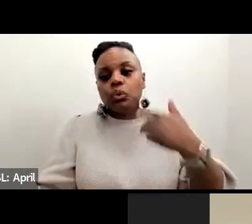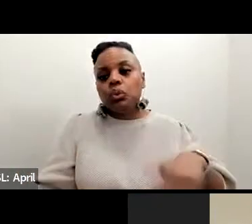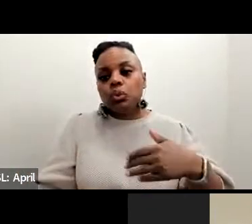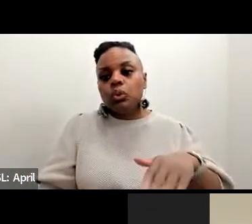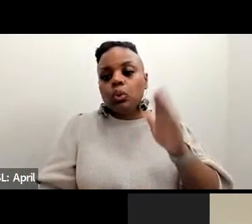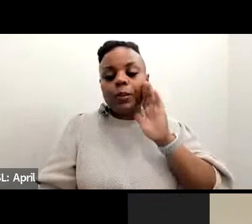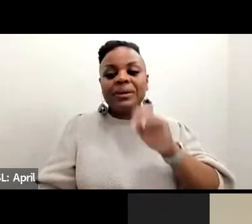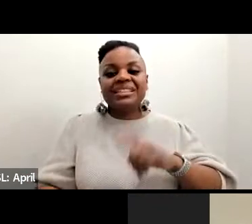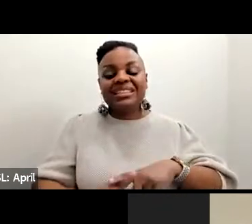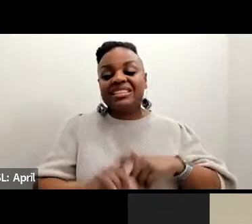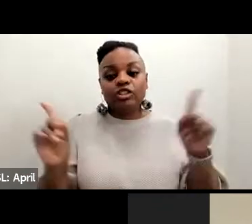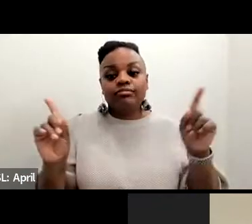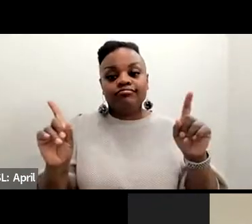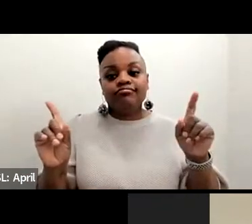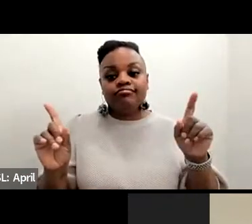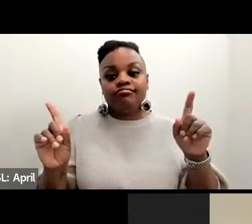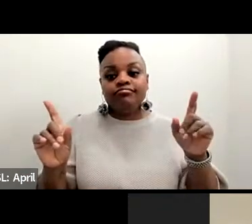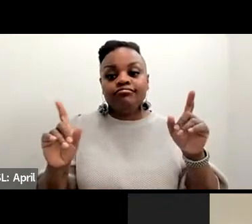Than it does today, actually. So